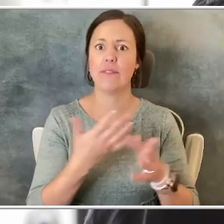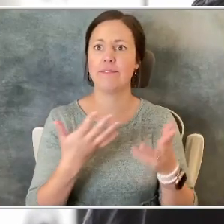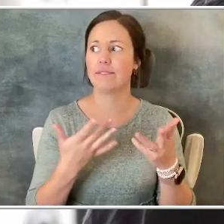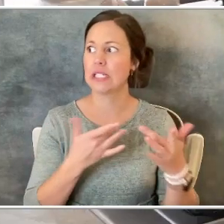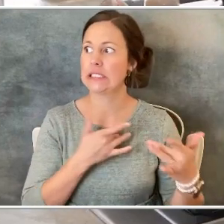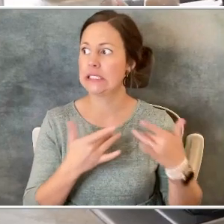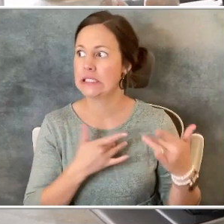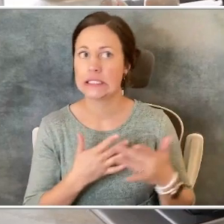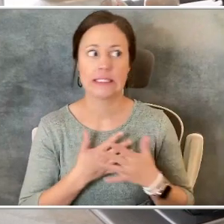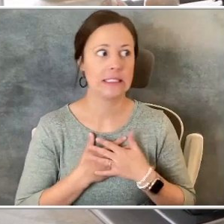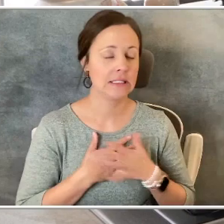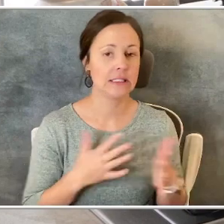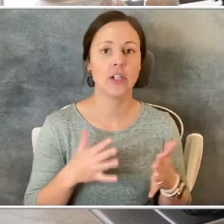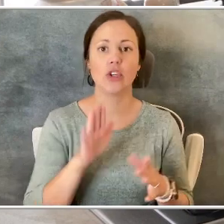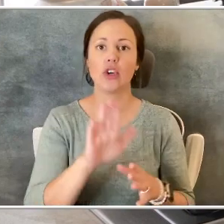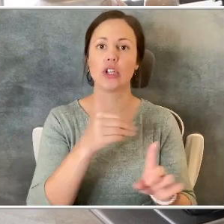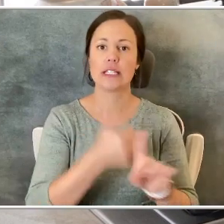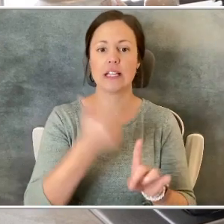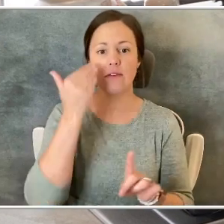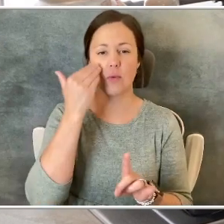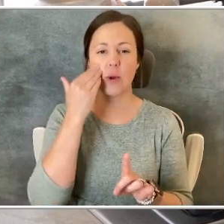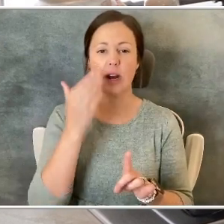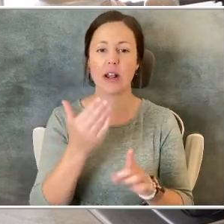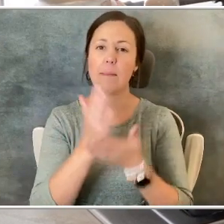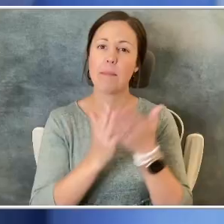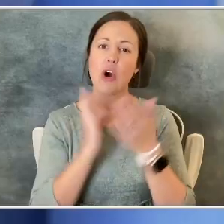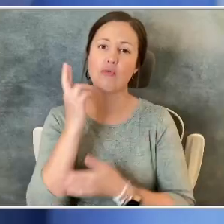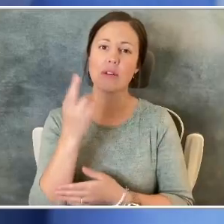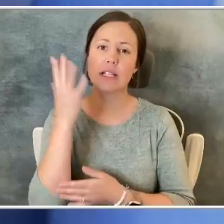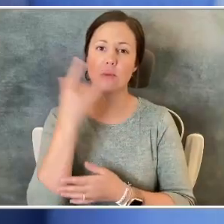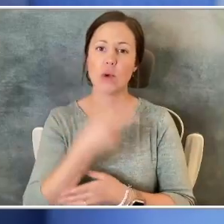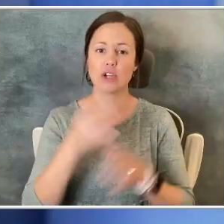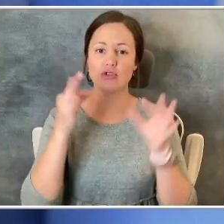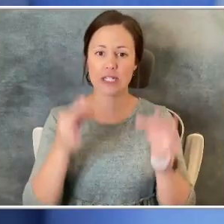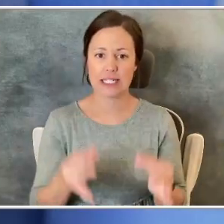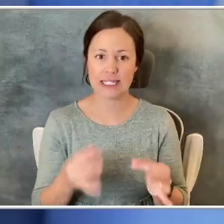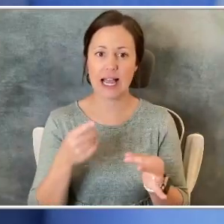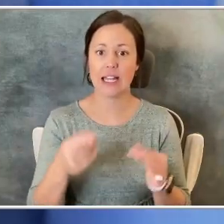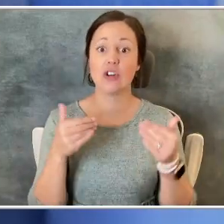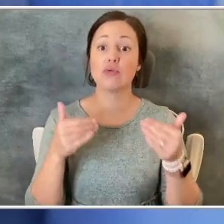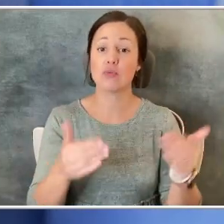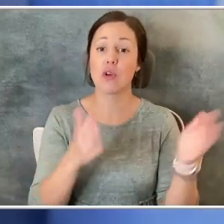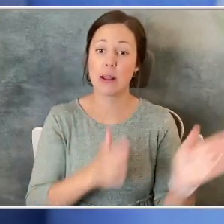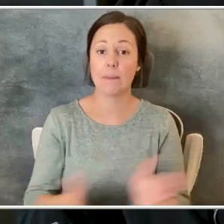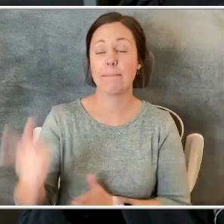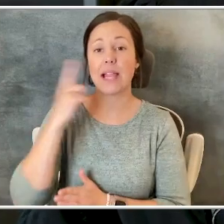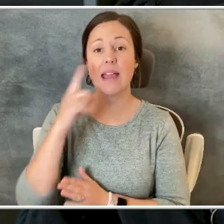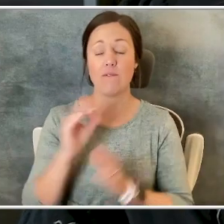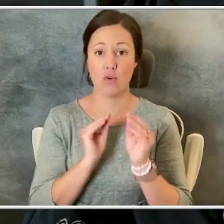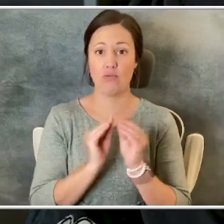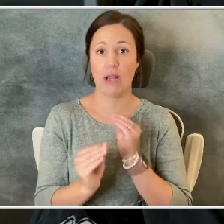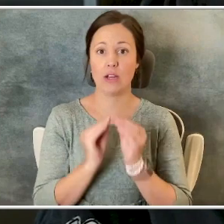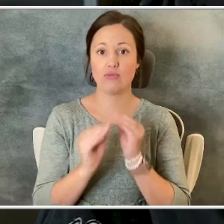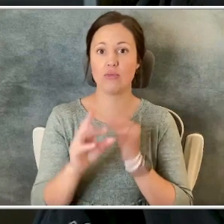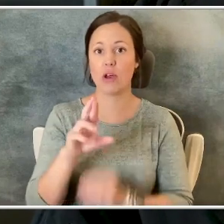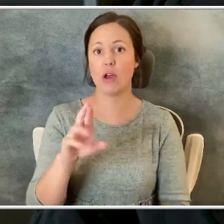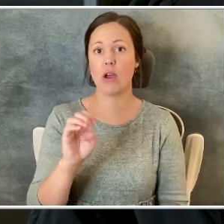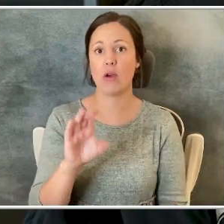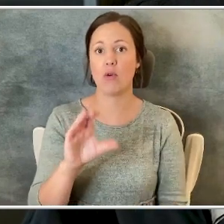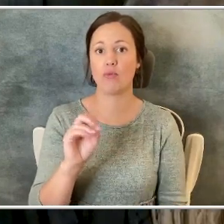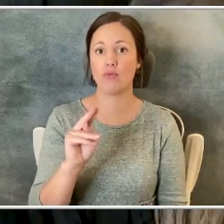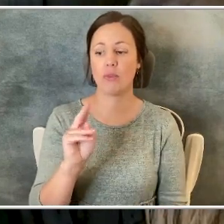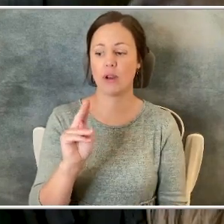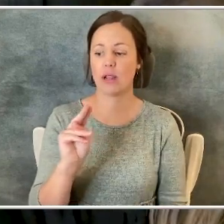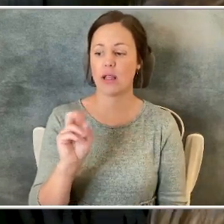part of the reason she decided early on in her cancer treatment to plan for reconstructive surgery. This is an emotional part